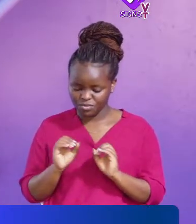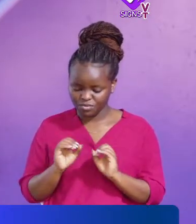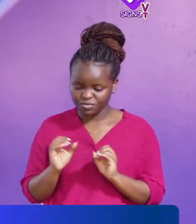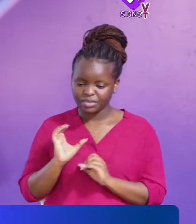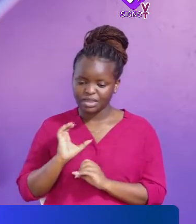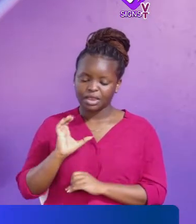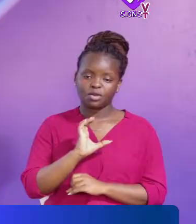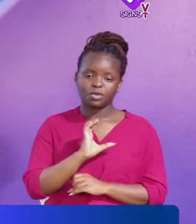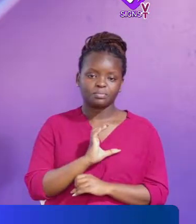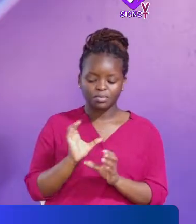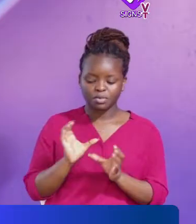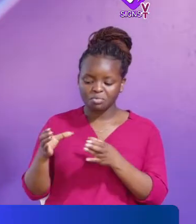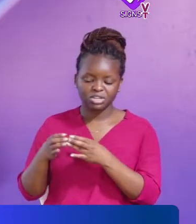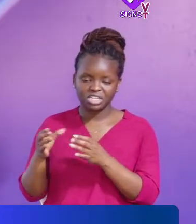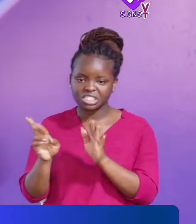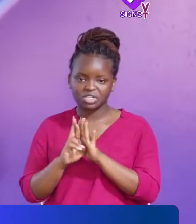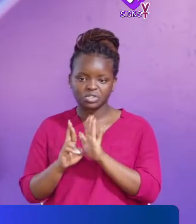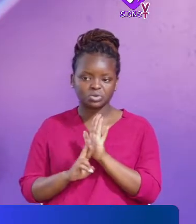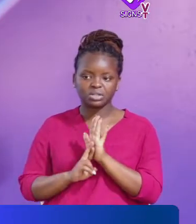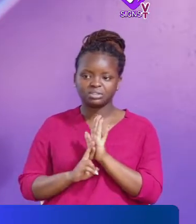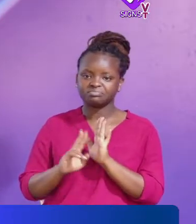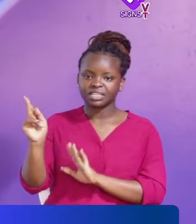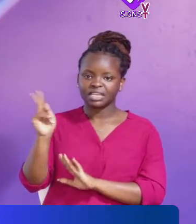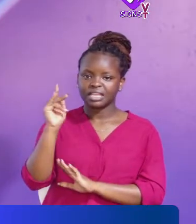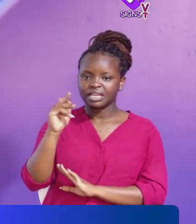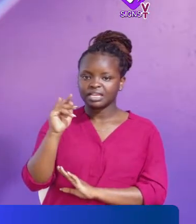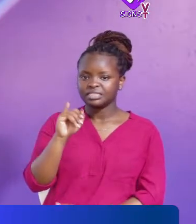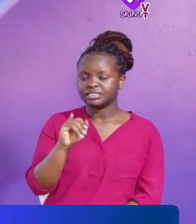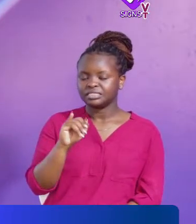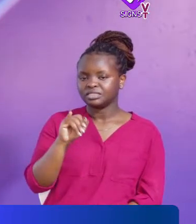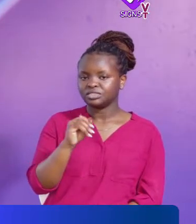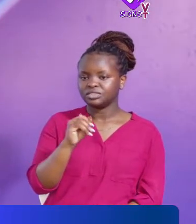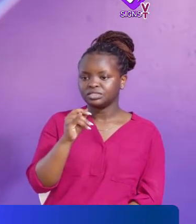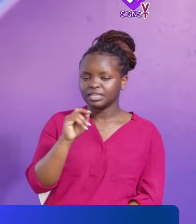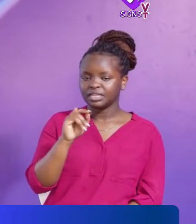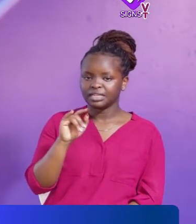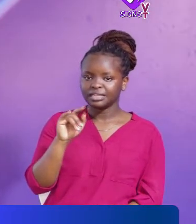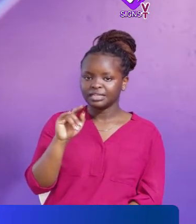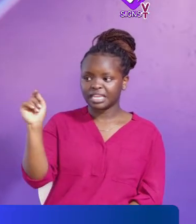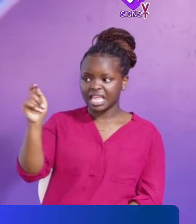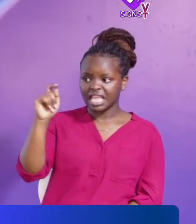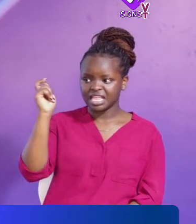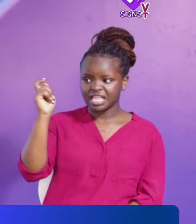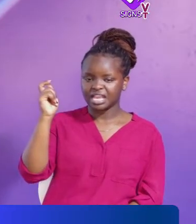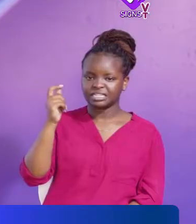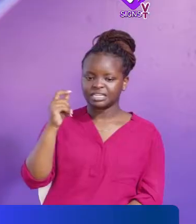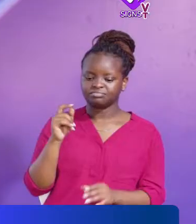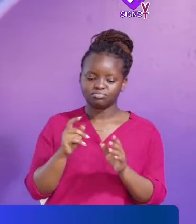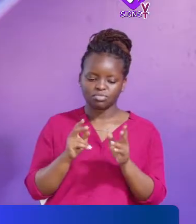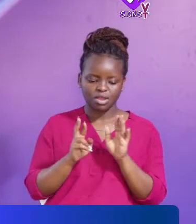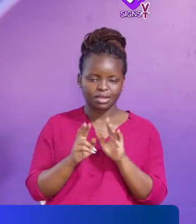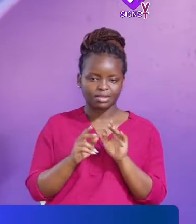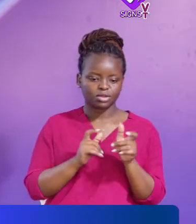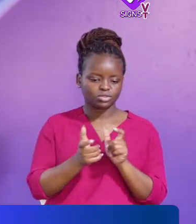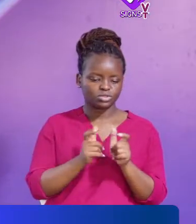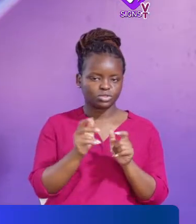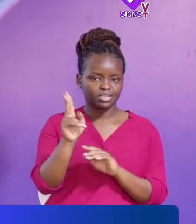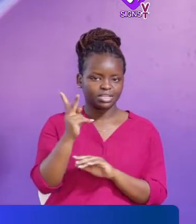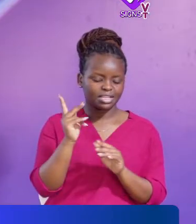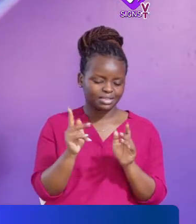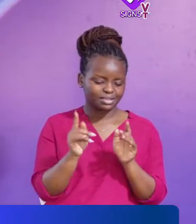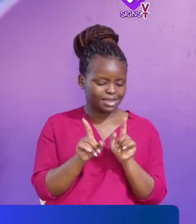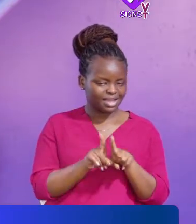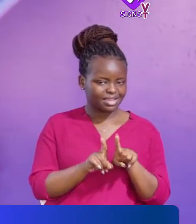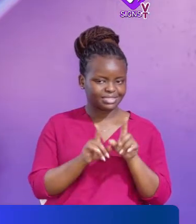Kenya. Jomo Kenyatta ruled Kenya as Jomo Kenyatta. People don't even know whether he's a Kikuyu. No one can confirm. No one has tested his